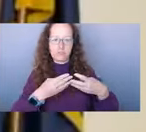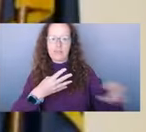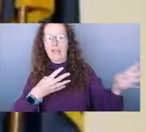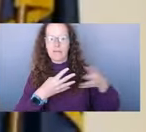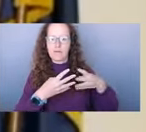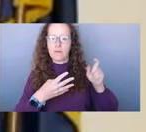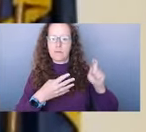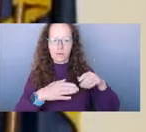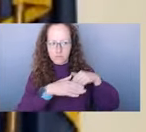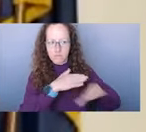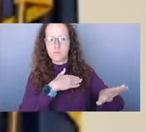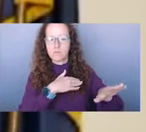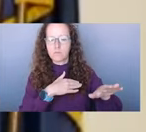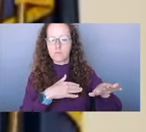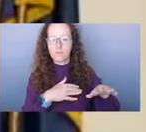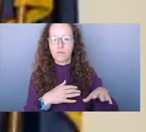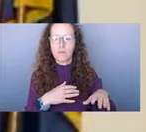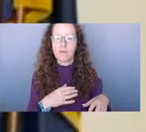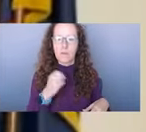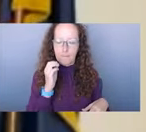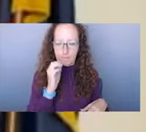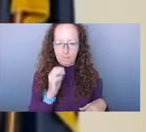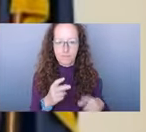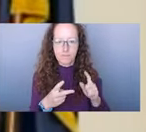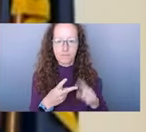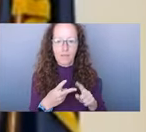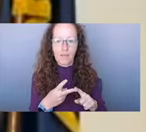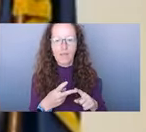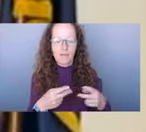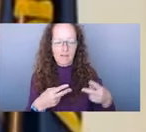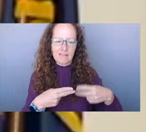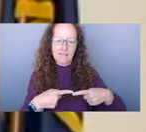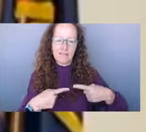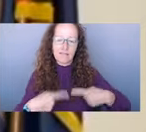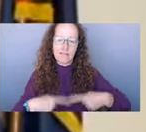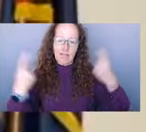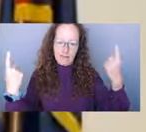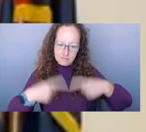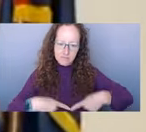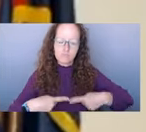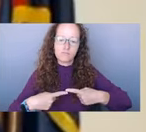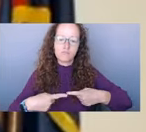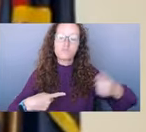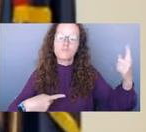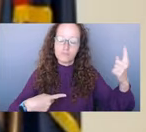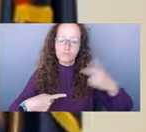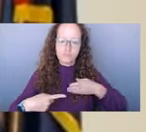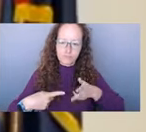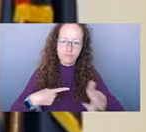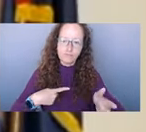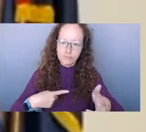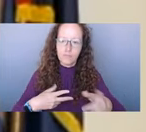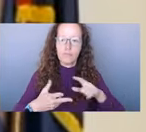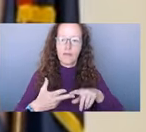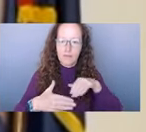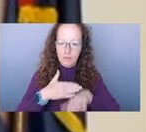secure gate outside this facility. They need to gain access, check in at the front desk. They get a badge that's issued to them,